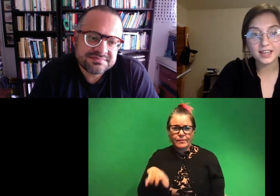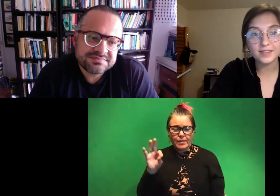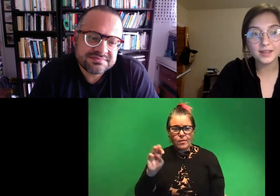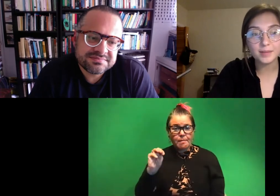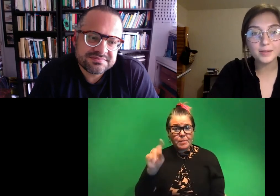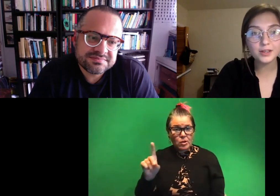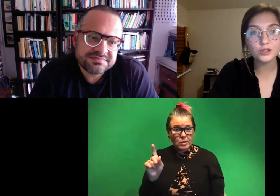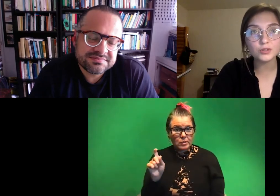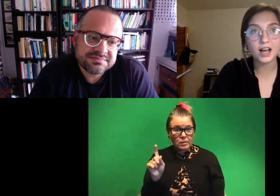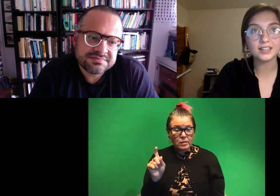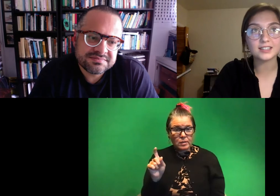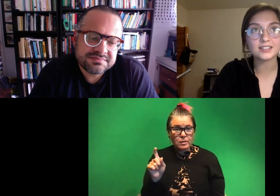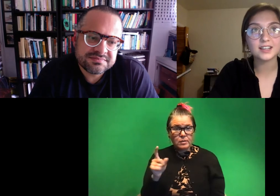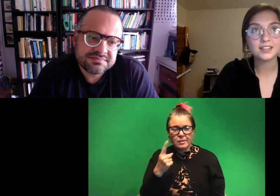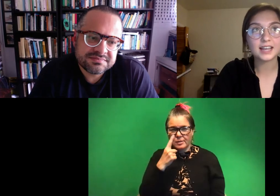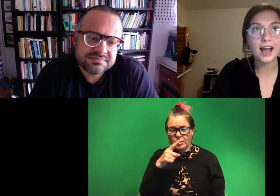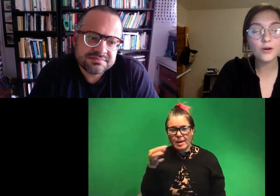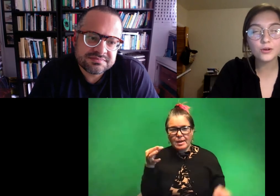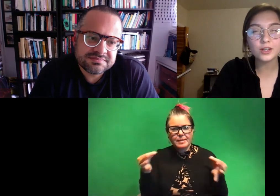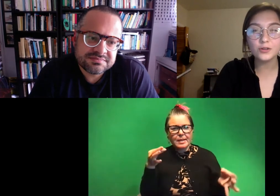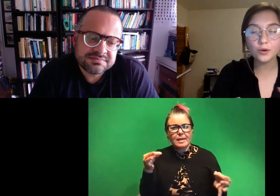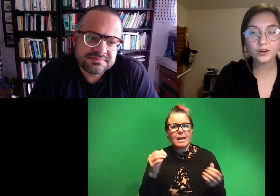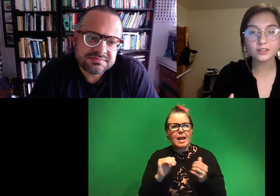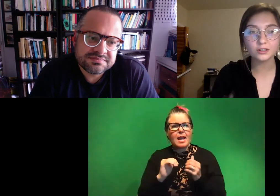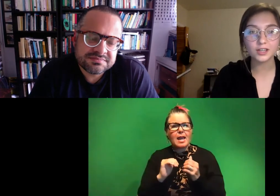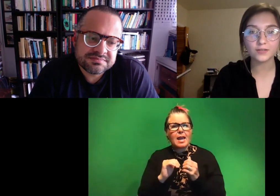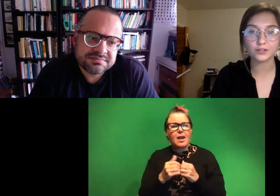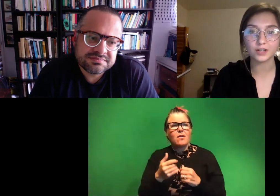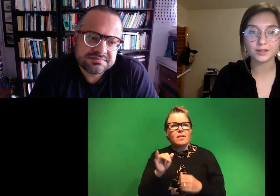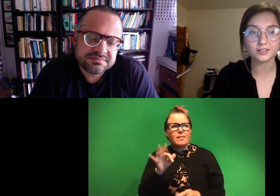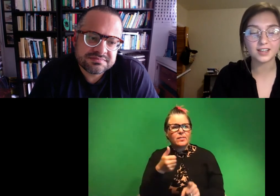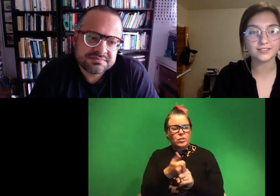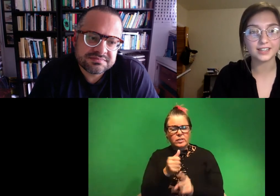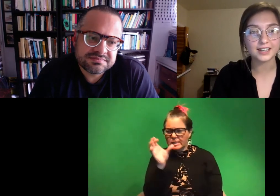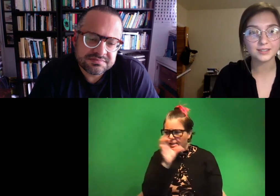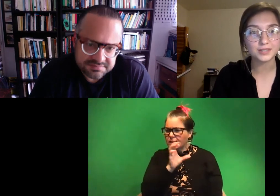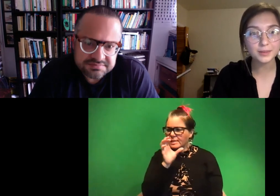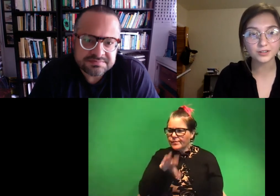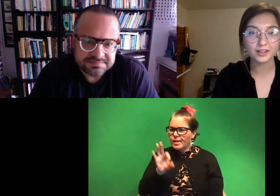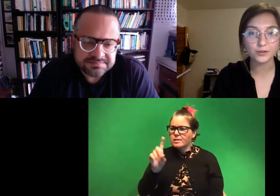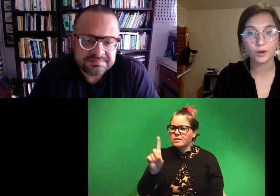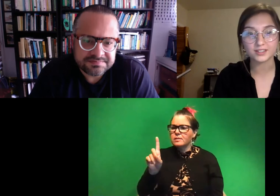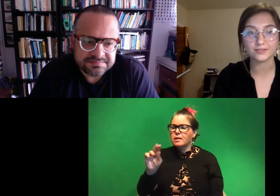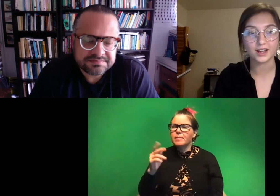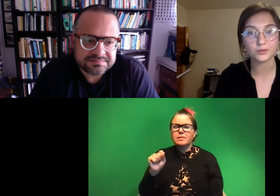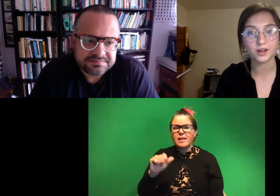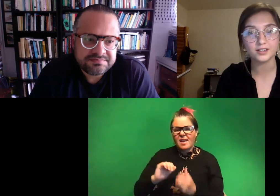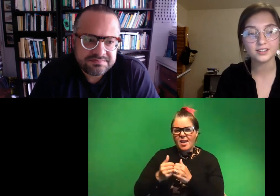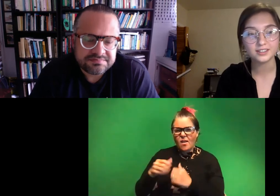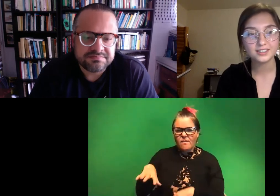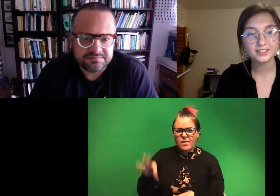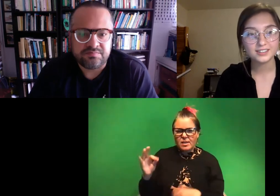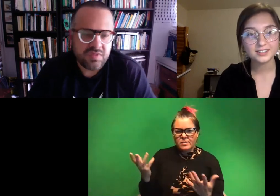Maryland? And then maybe could you tell us like how could, if you were looking for dung beetles, kind of like some tips on if you wanted to find